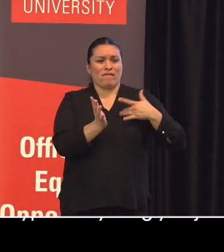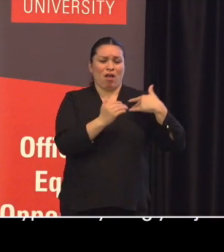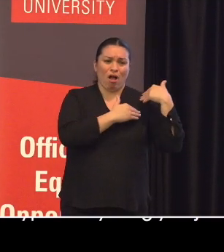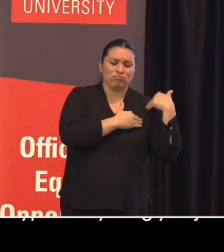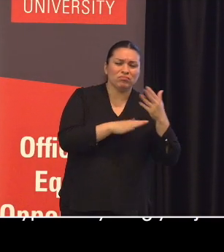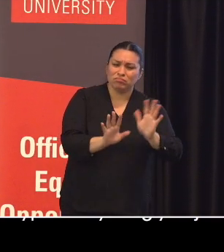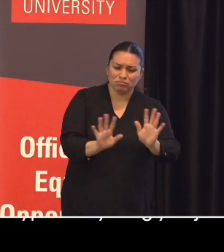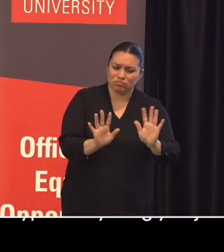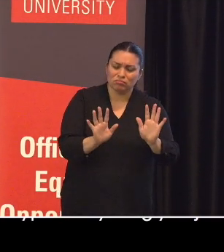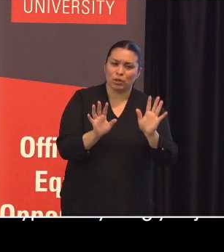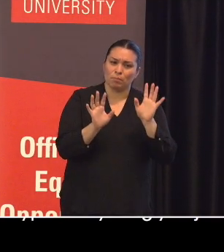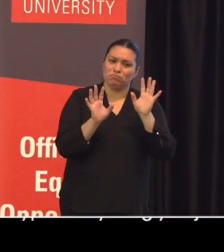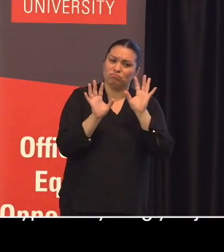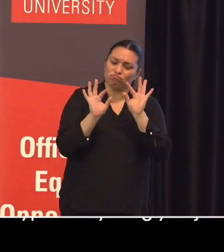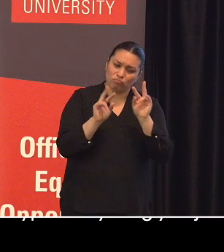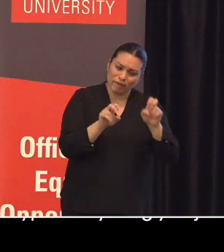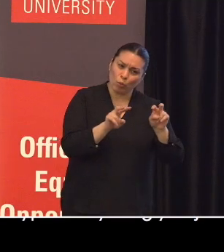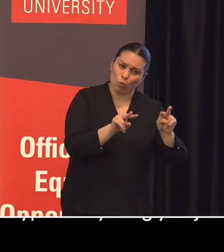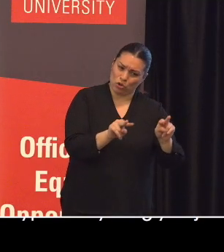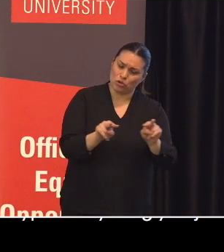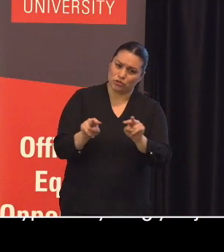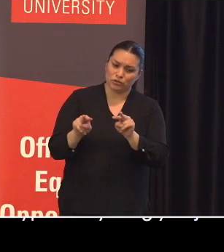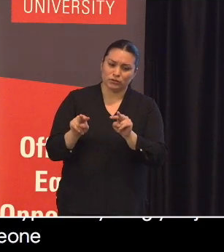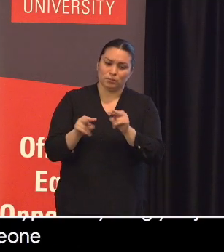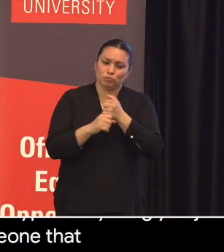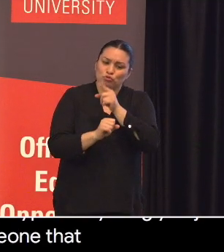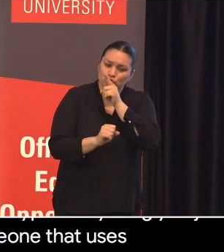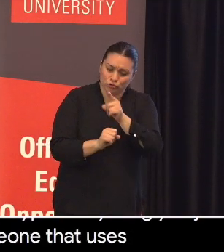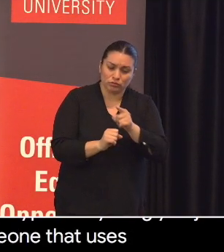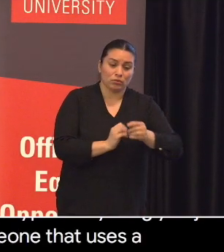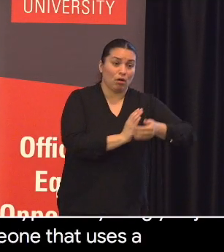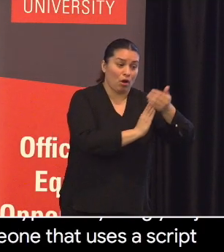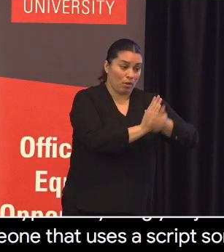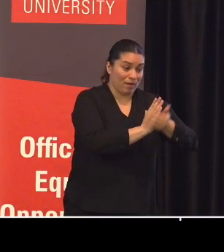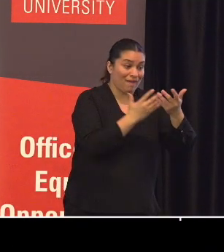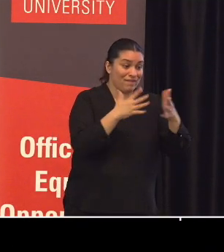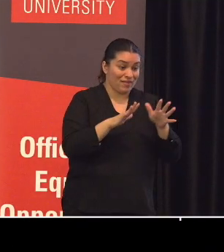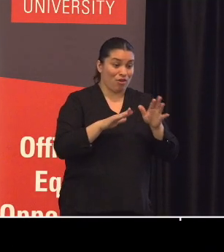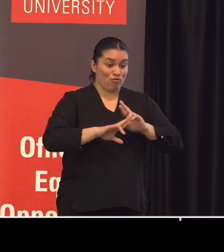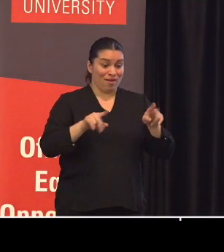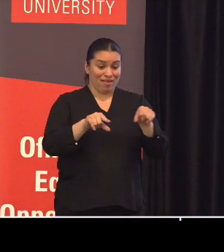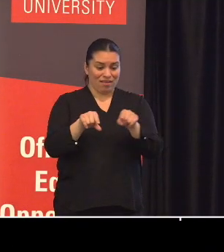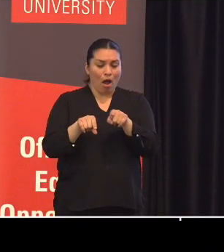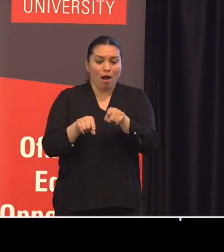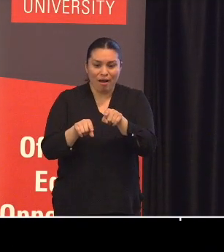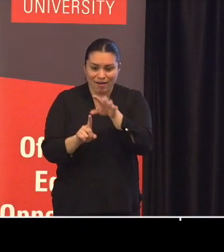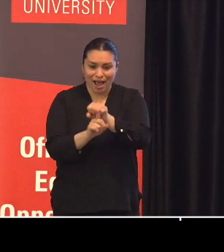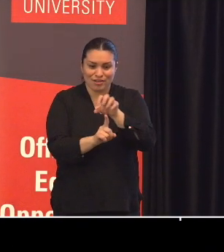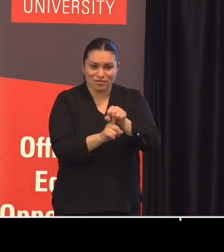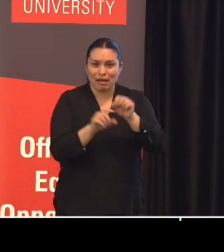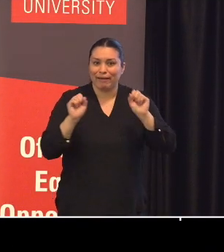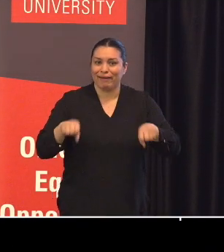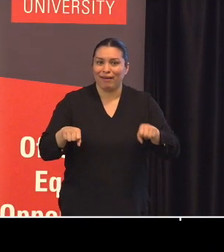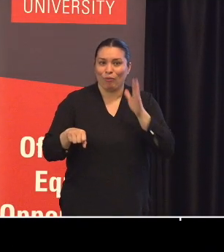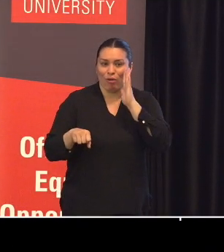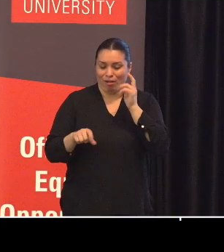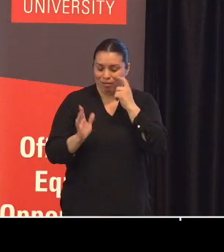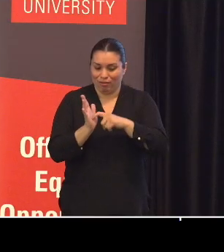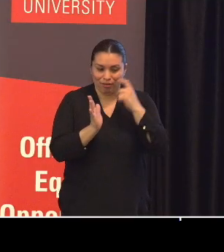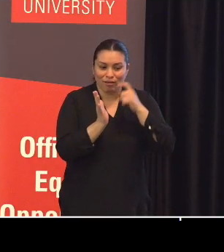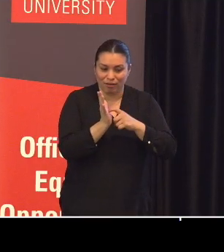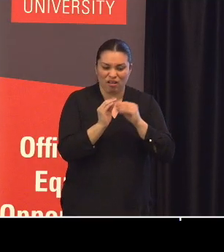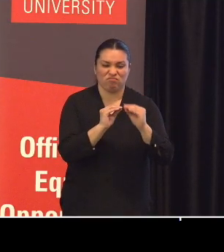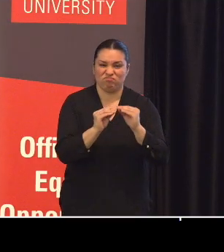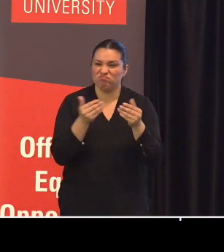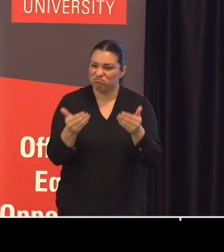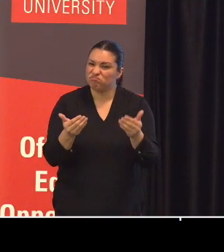then just go in and fix it. Or if you're someone that uses a script, some people are like that, like they want a script if they're doing a video. Upload